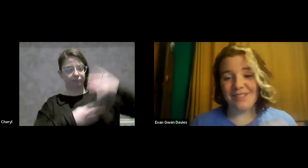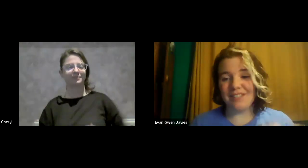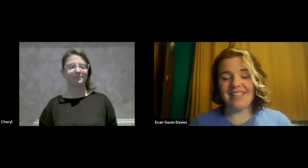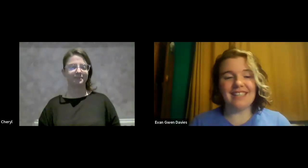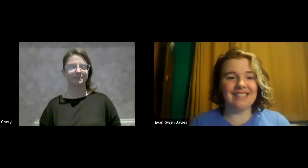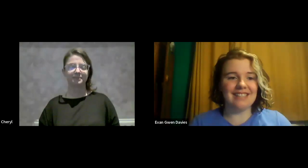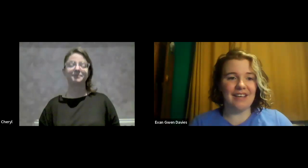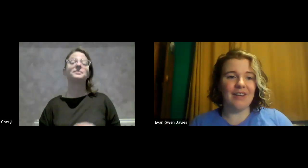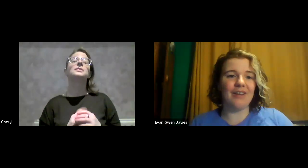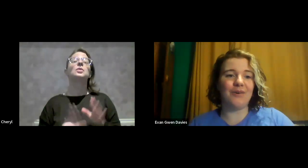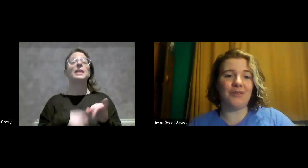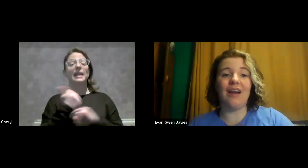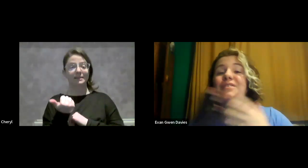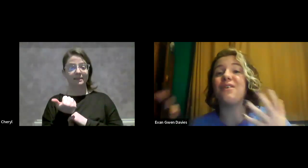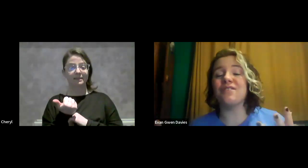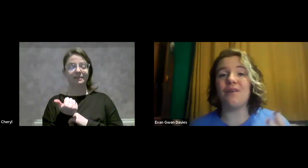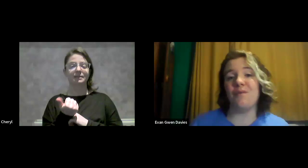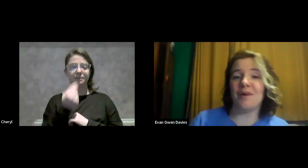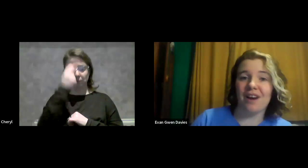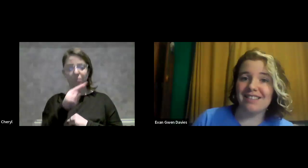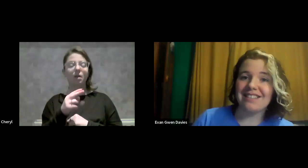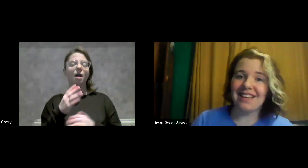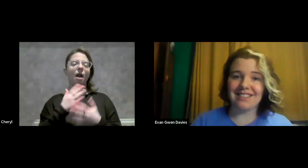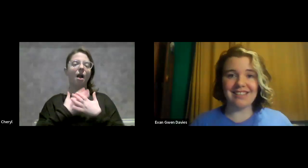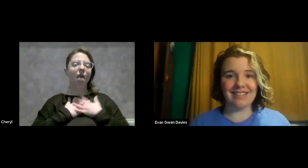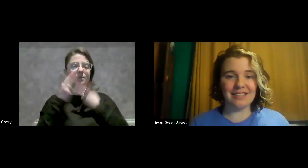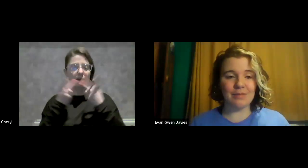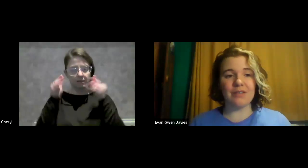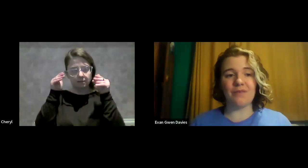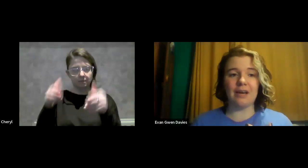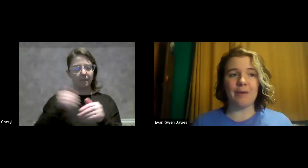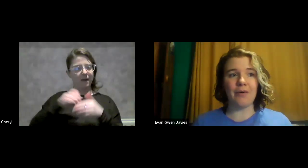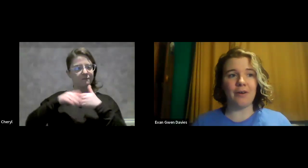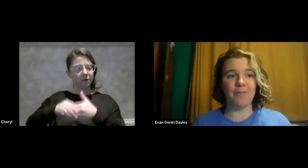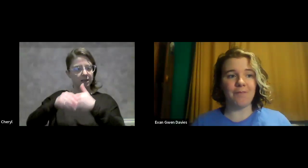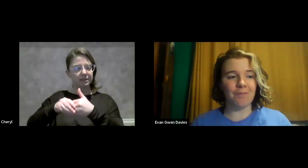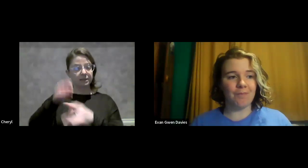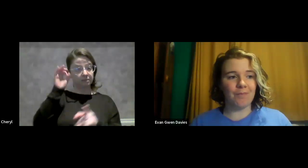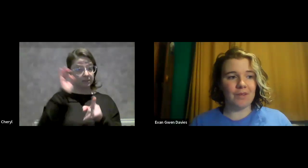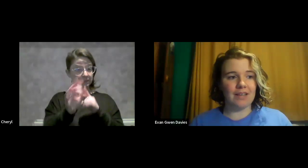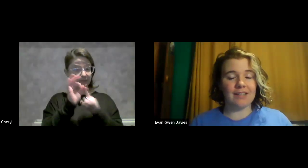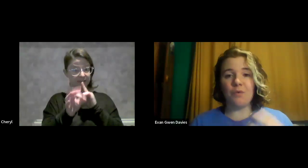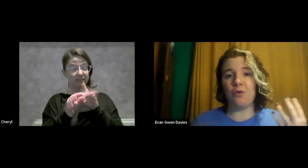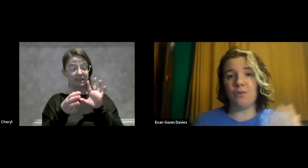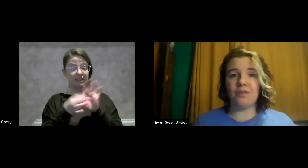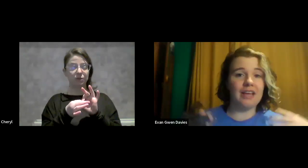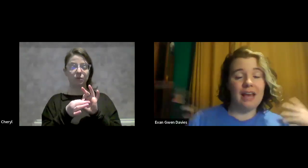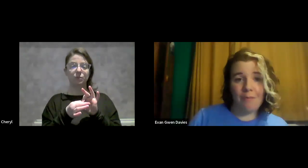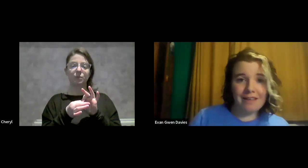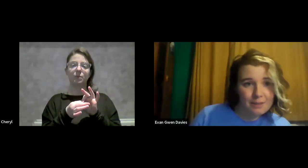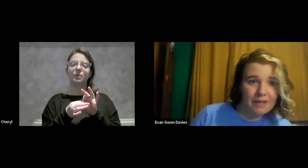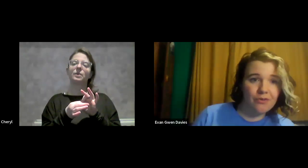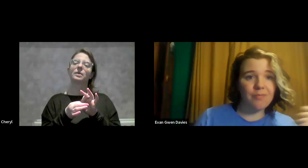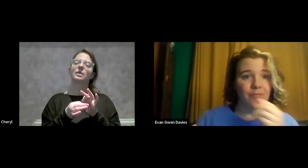Yes, the next one is called Love Songs Are For My Friends, and it is specifically about as someone who falls on